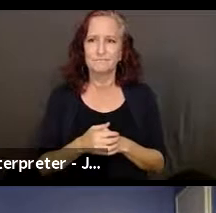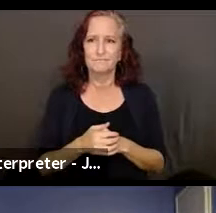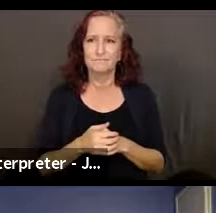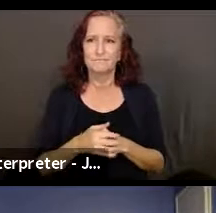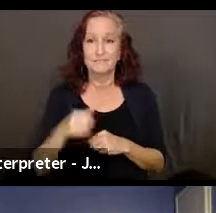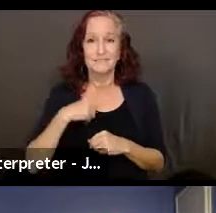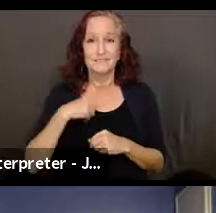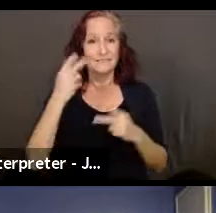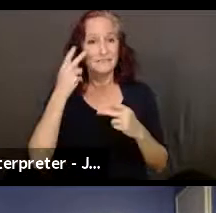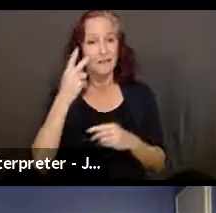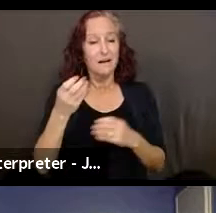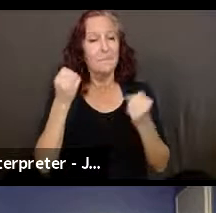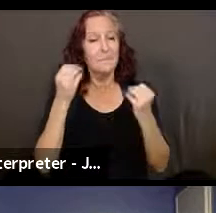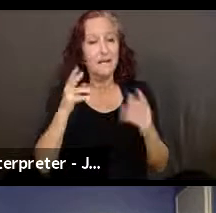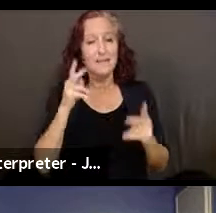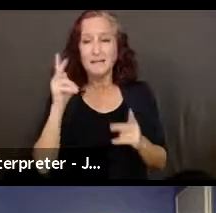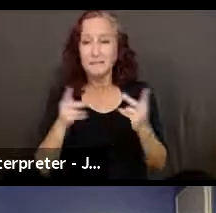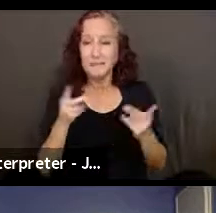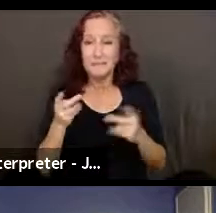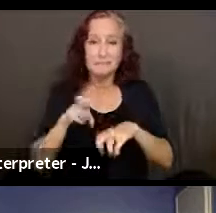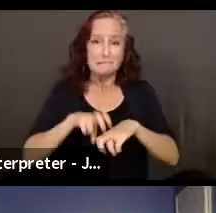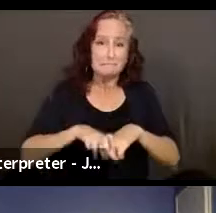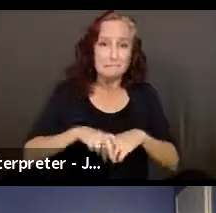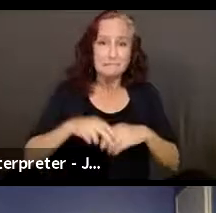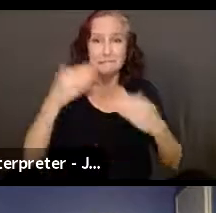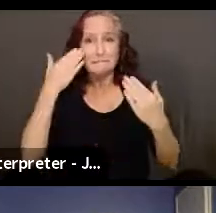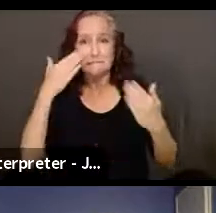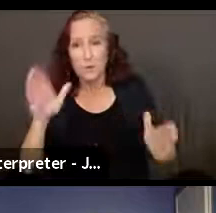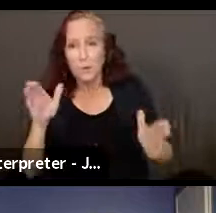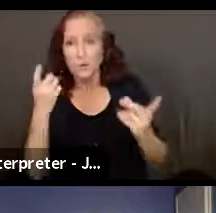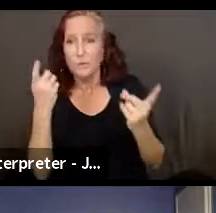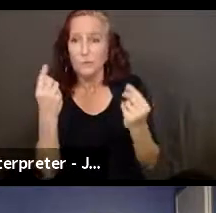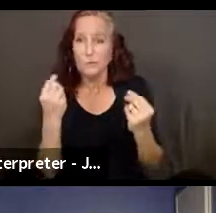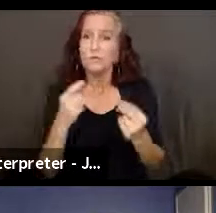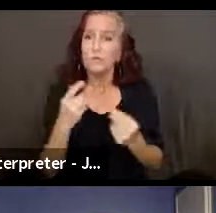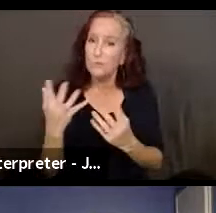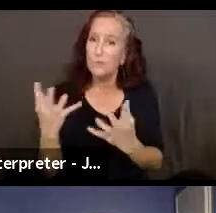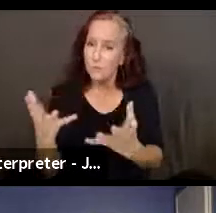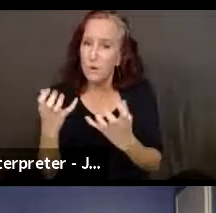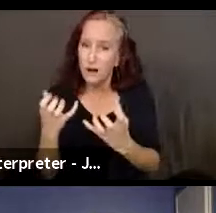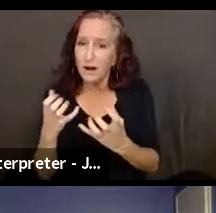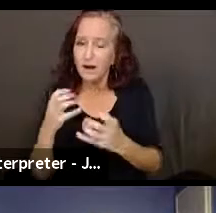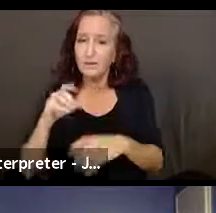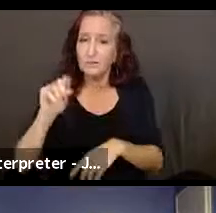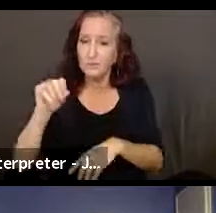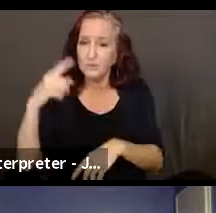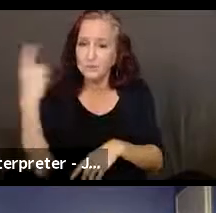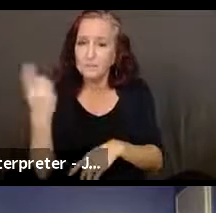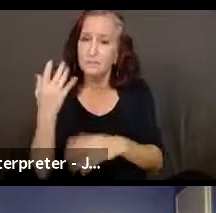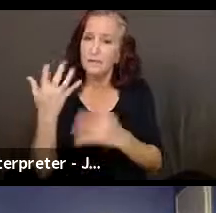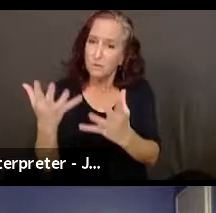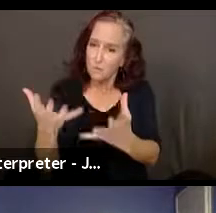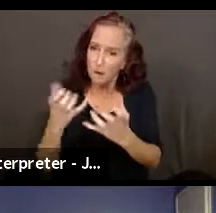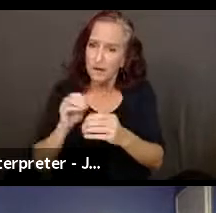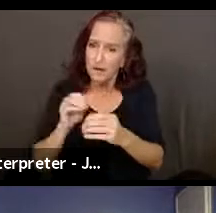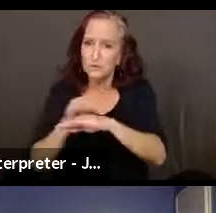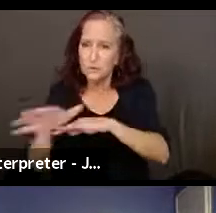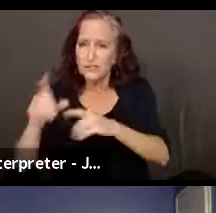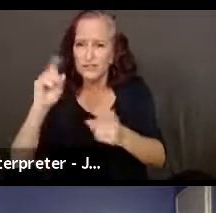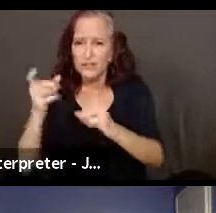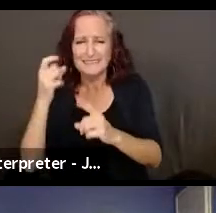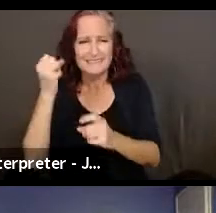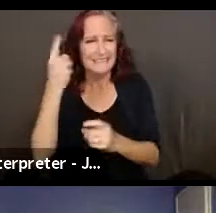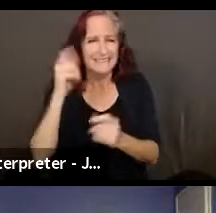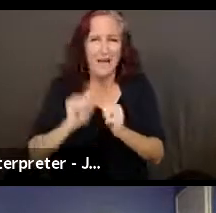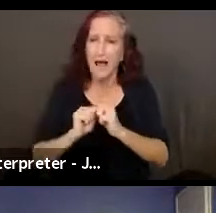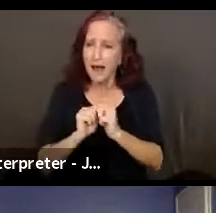were looking for what to do, and because they wanted to do something different, they wanted to create change and not knowing how to do that.